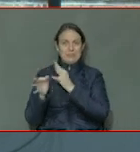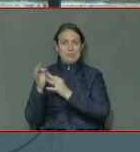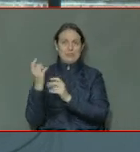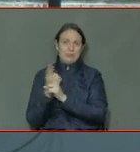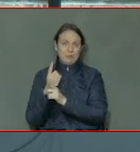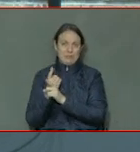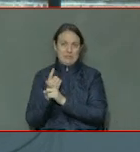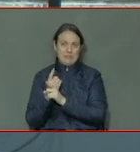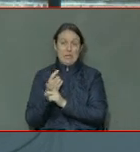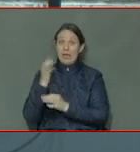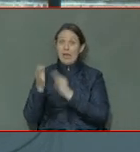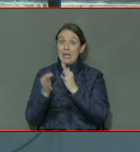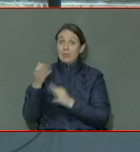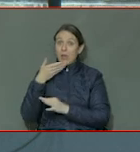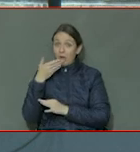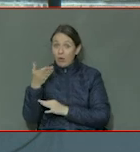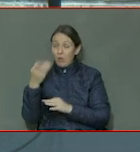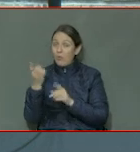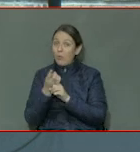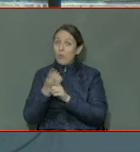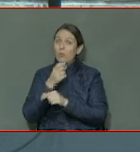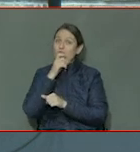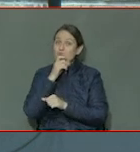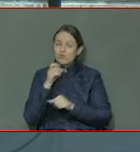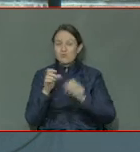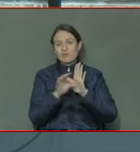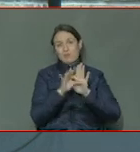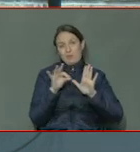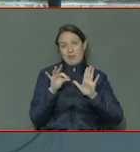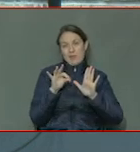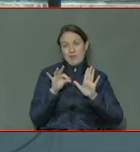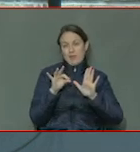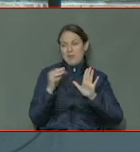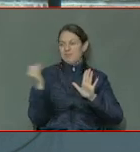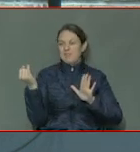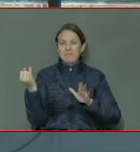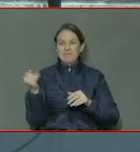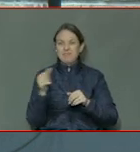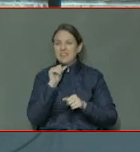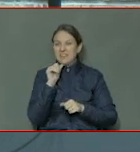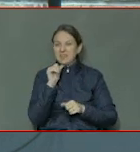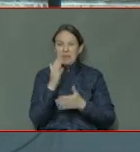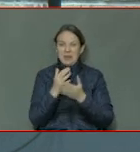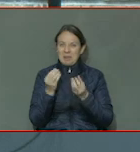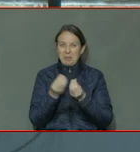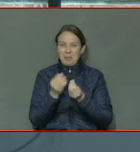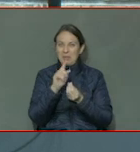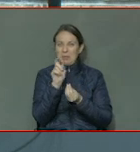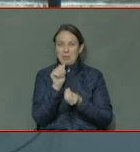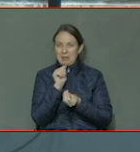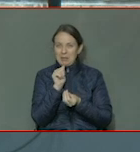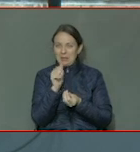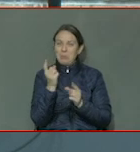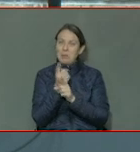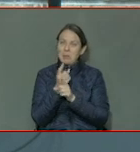discussion must contain a formula. So if I like to discuss airbags or bubble wrap or things like that, I'm going to